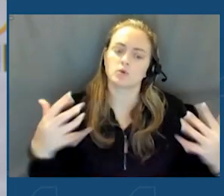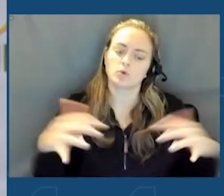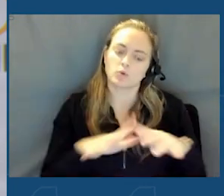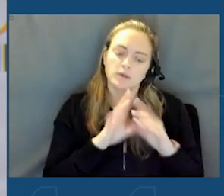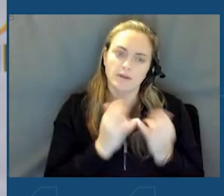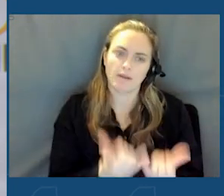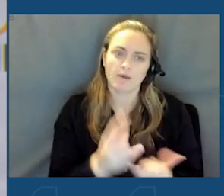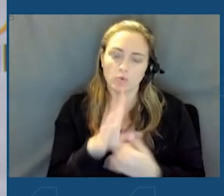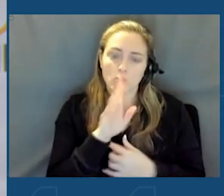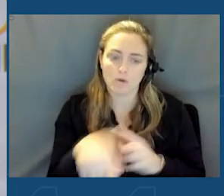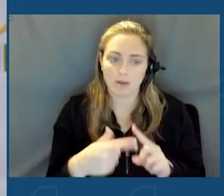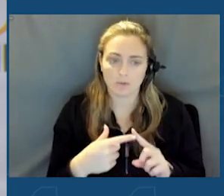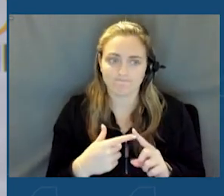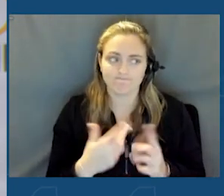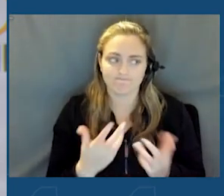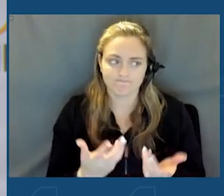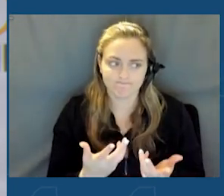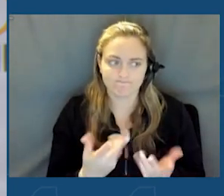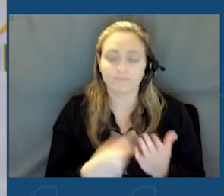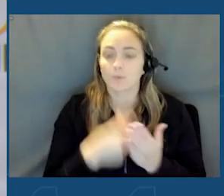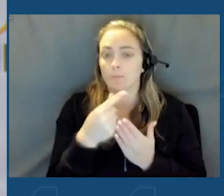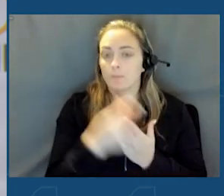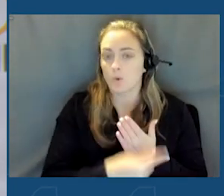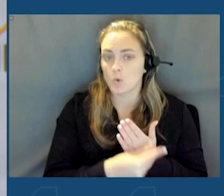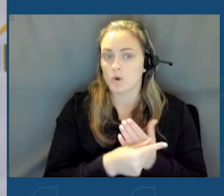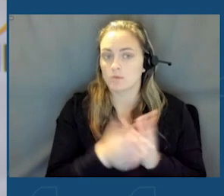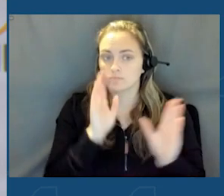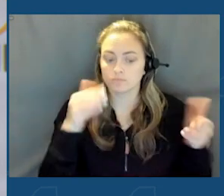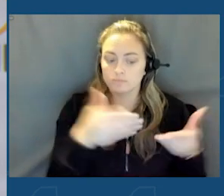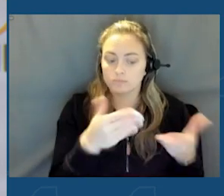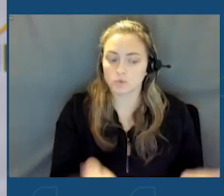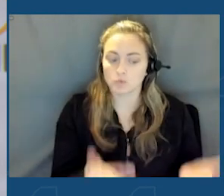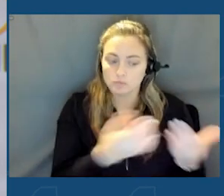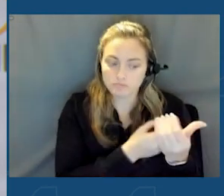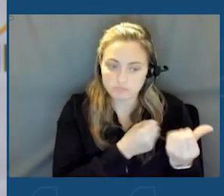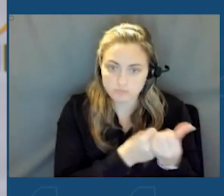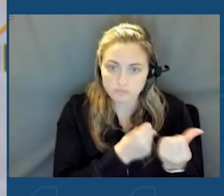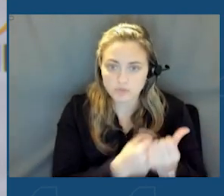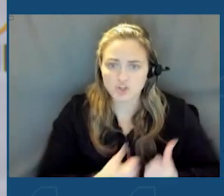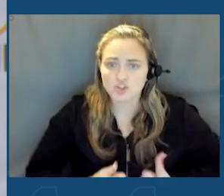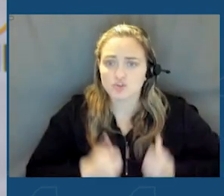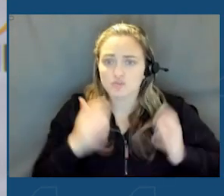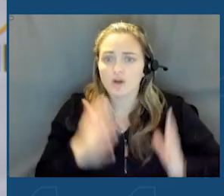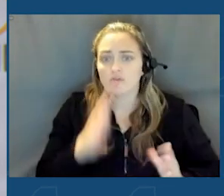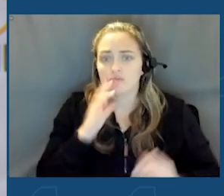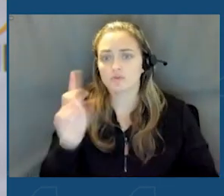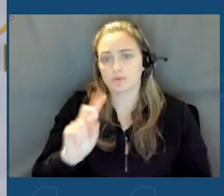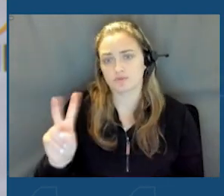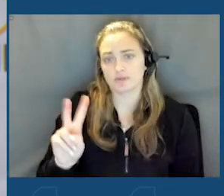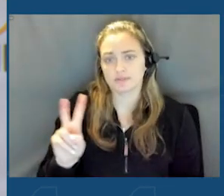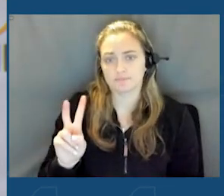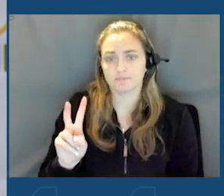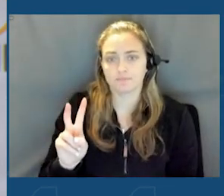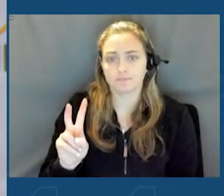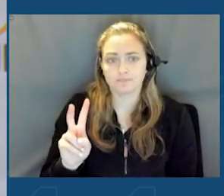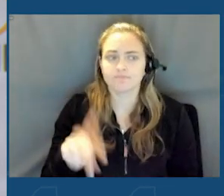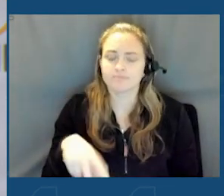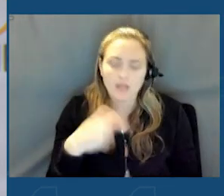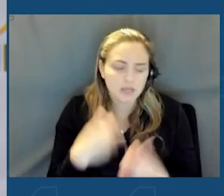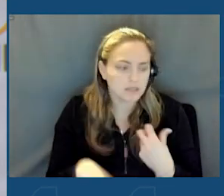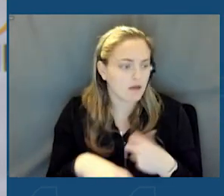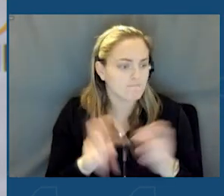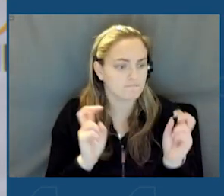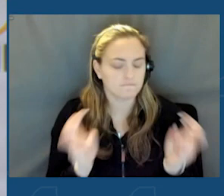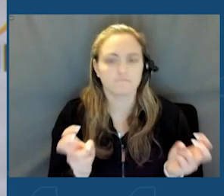about programs that center on lifting up the survivors of domestic violence. And it's a difficult topic, but it's one